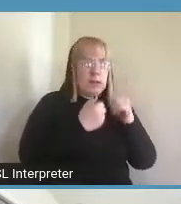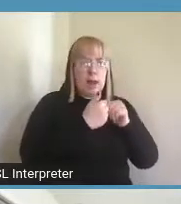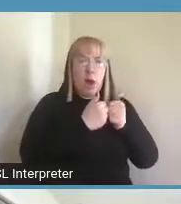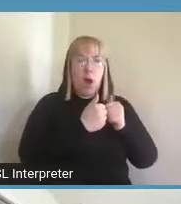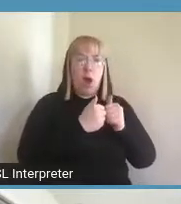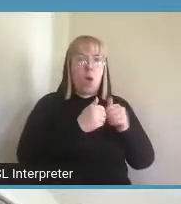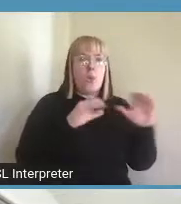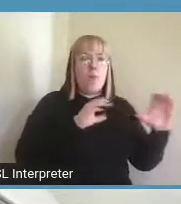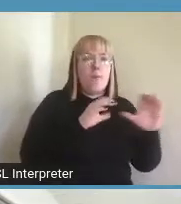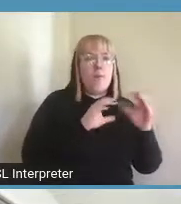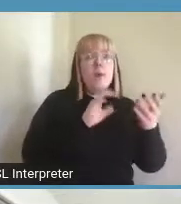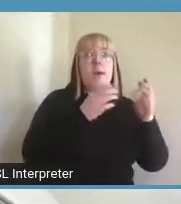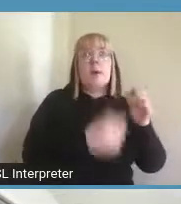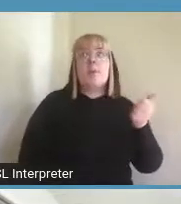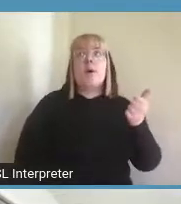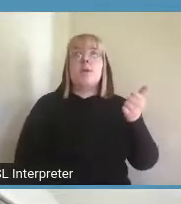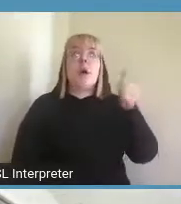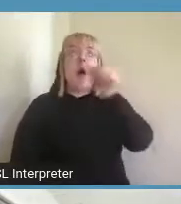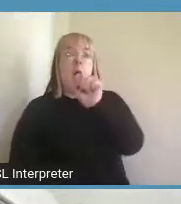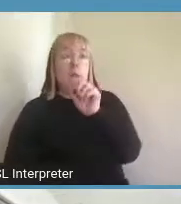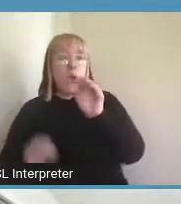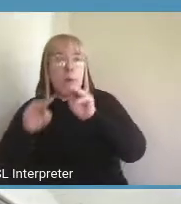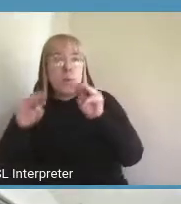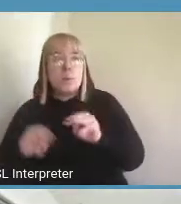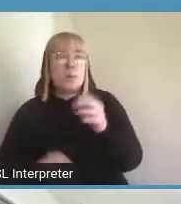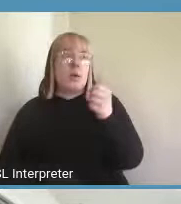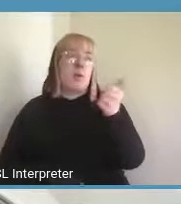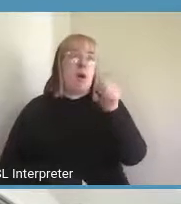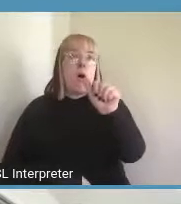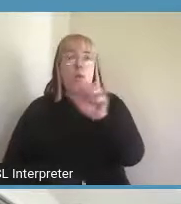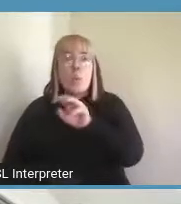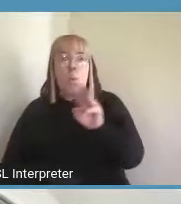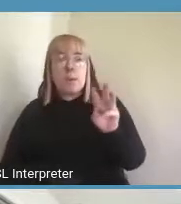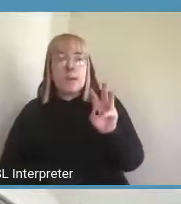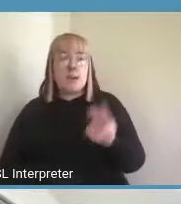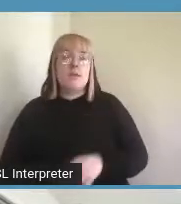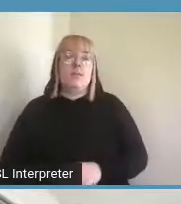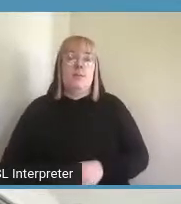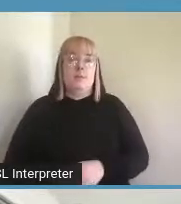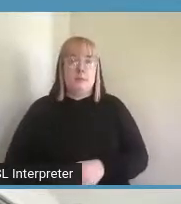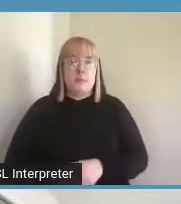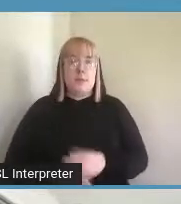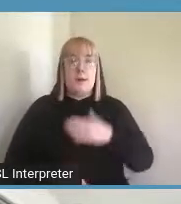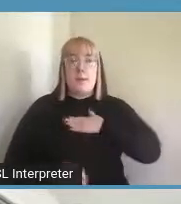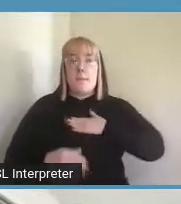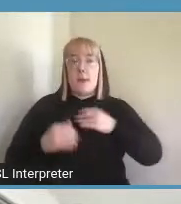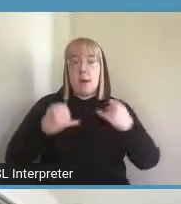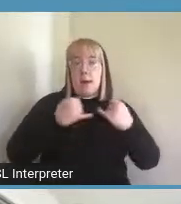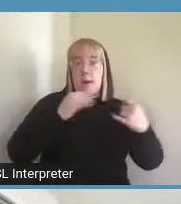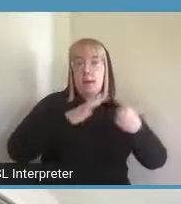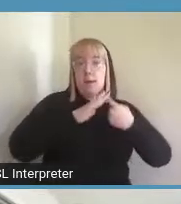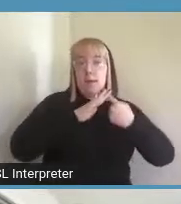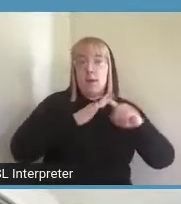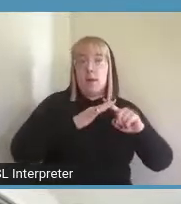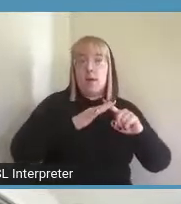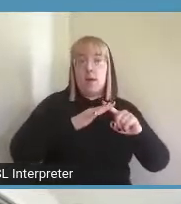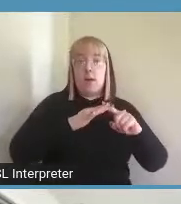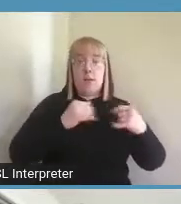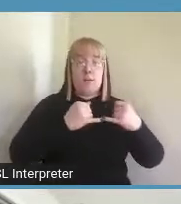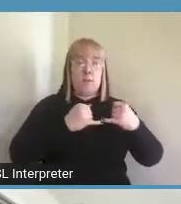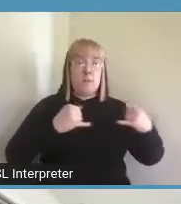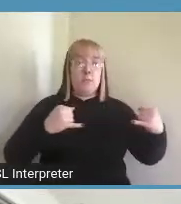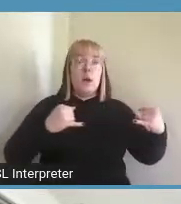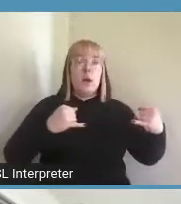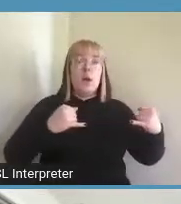to your peers or to the industry standard. And that's what I mean by a benchmark, right? So my baseline may be way off from the benchmark. My baseline may be